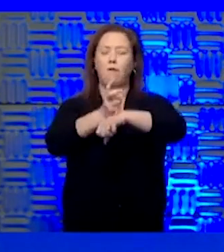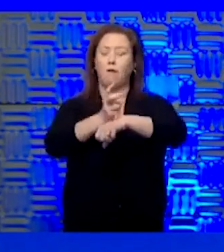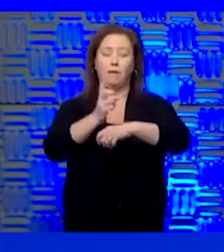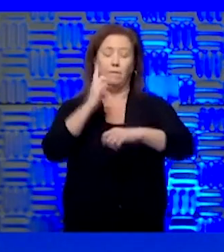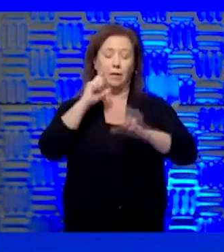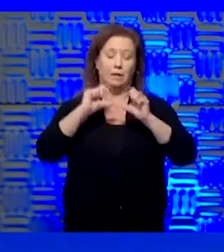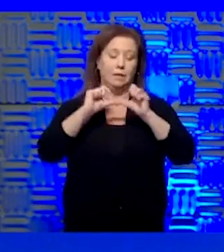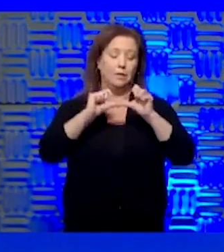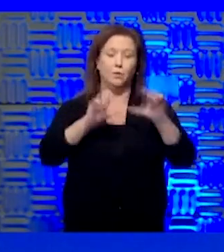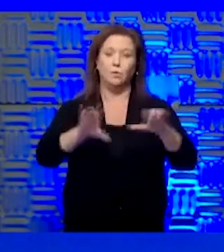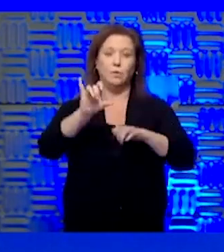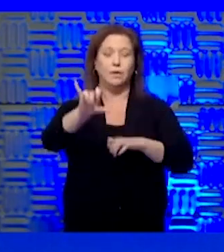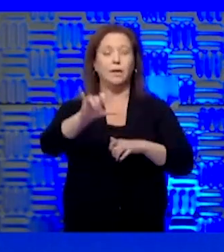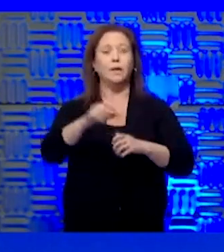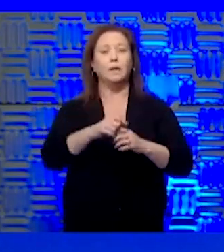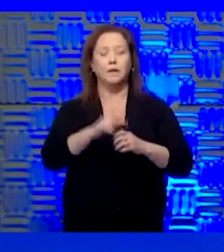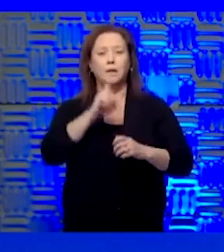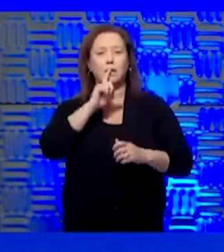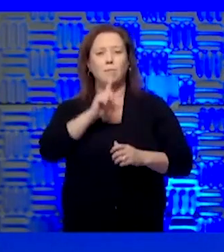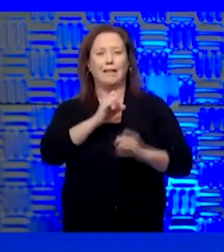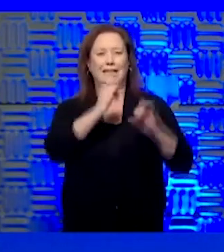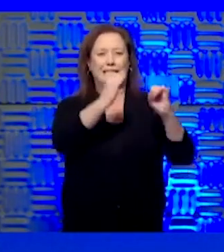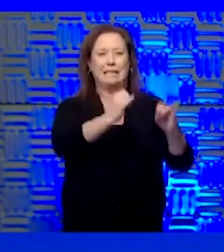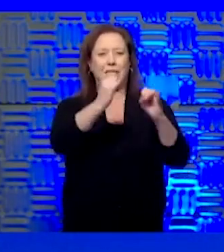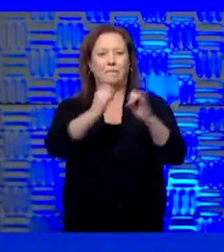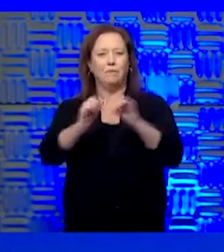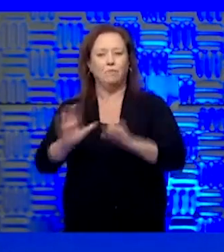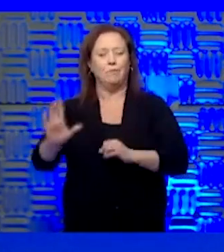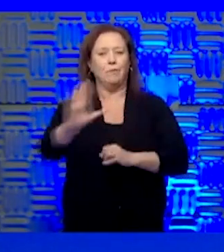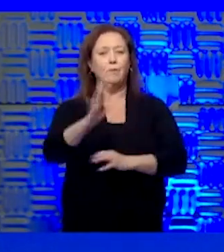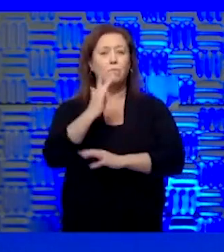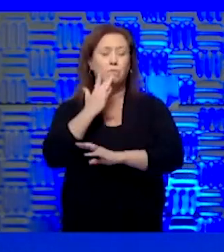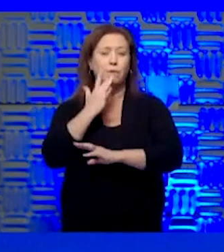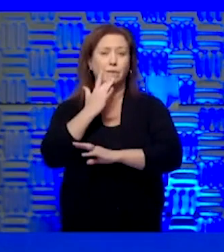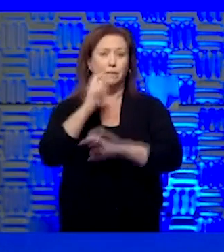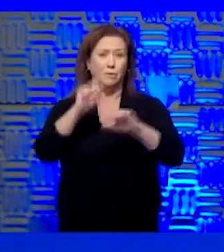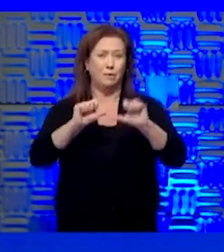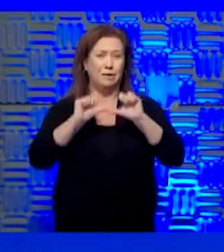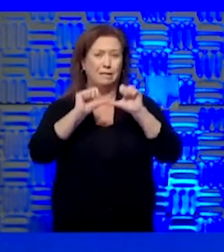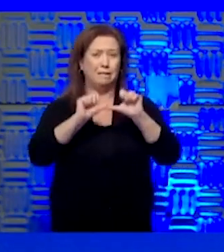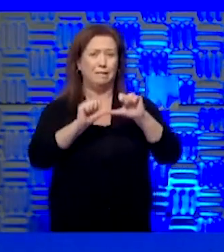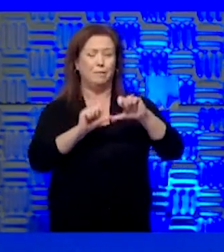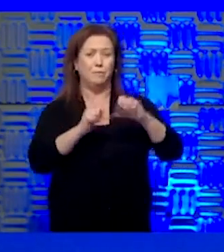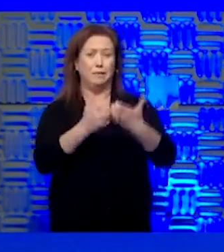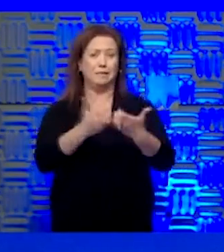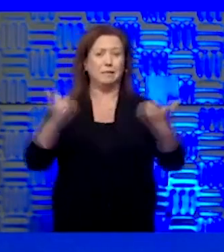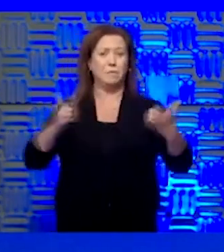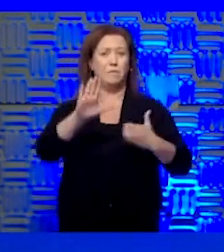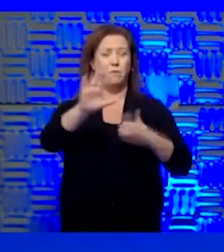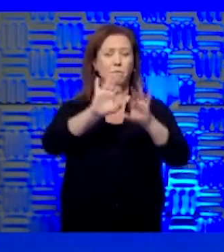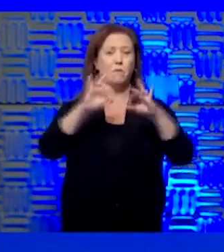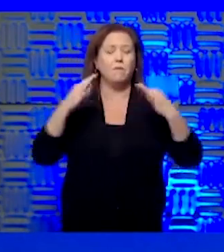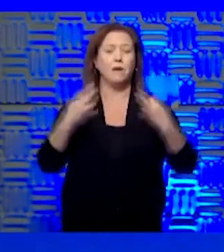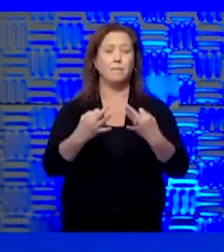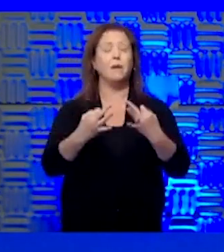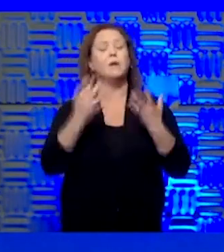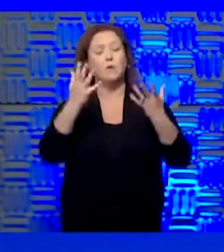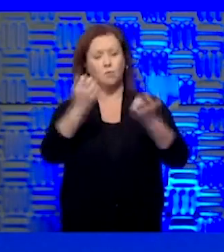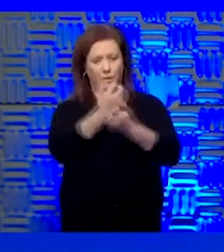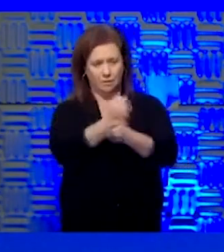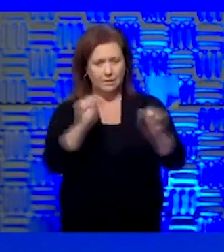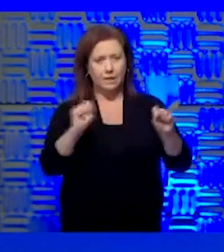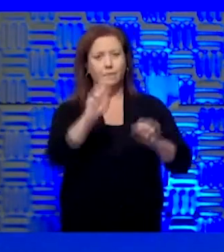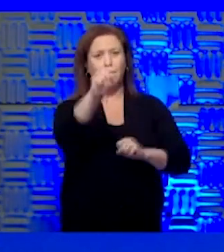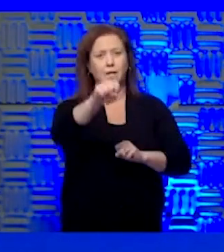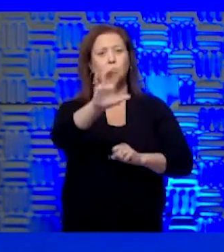sustainable that is. That certainly just goes down to individual preference and if you can do that. Mostly, you want to keep yourself safe, you want to keep